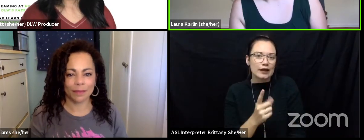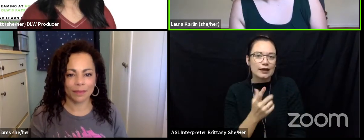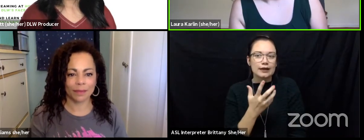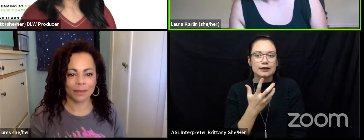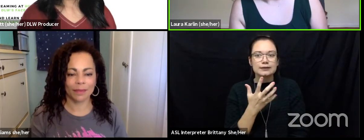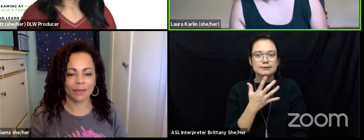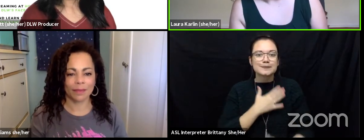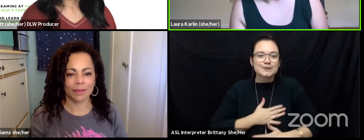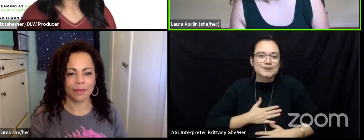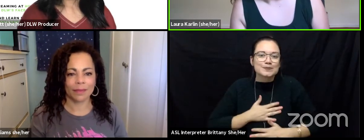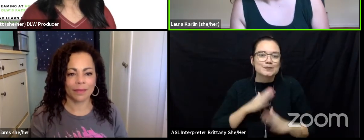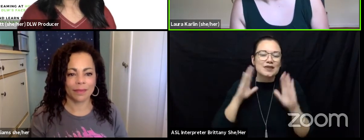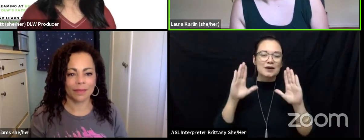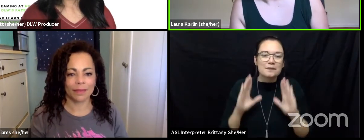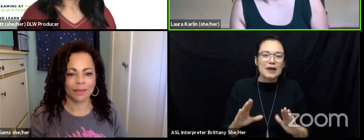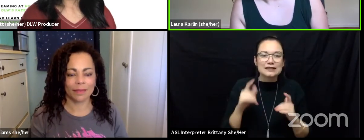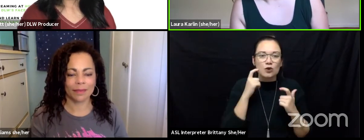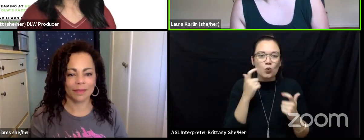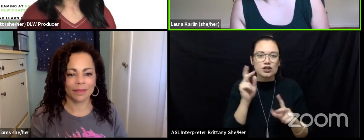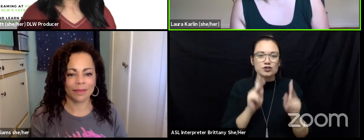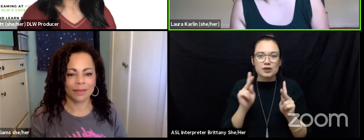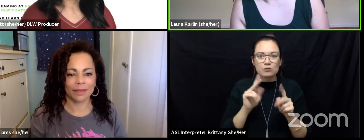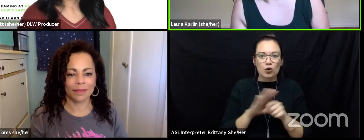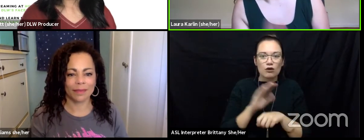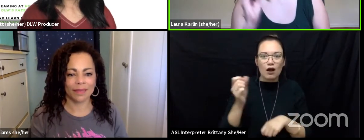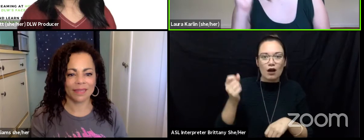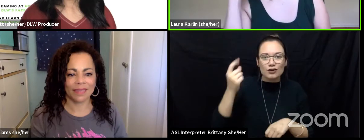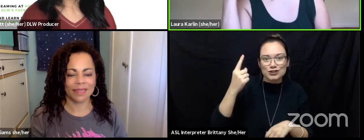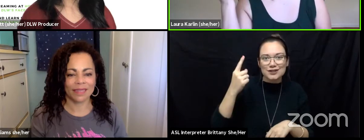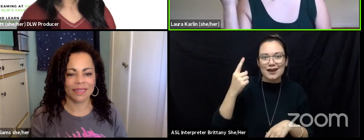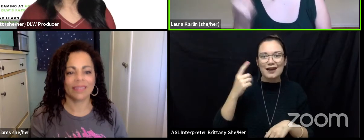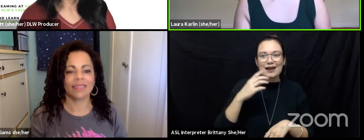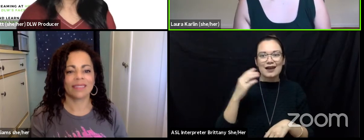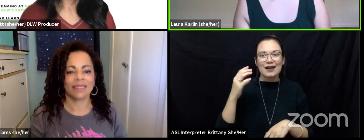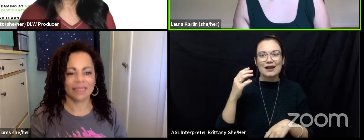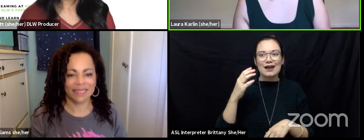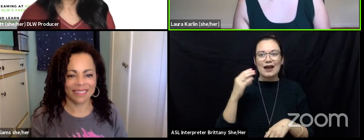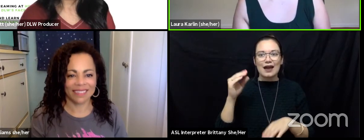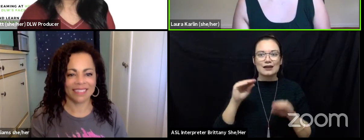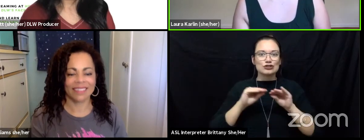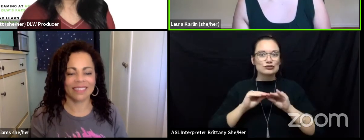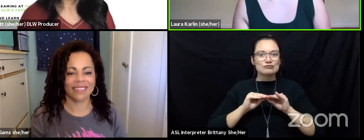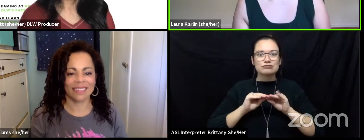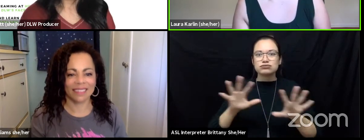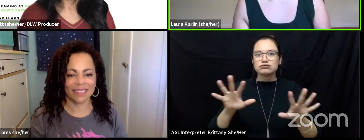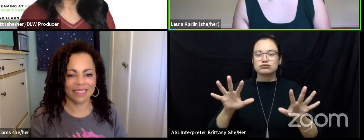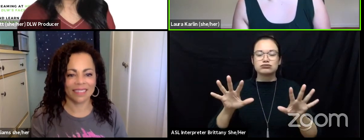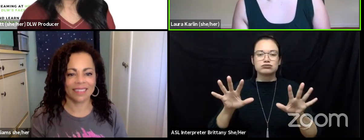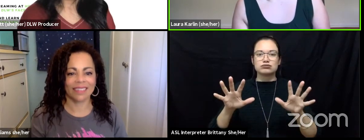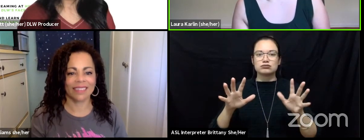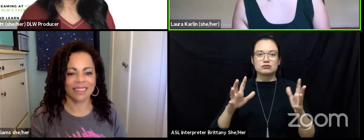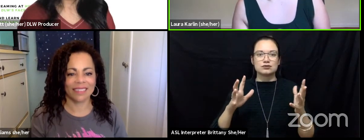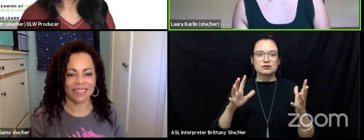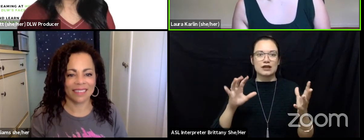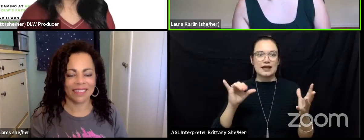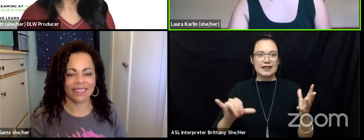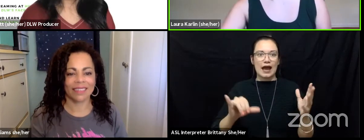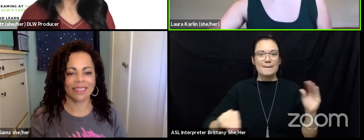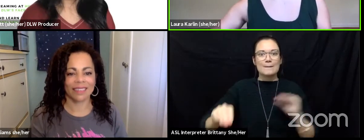watch people understand and light up that movement